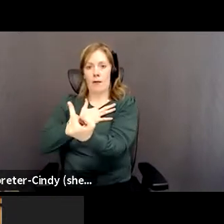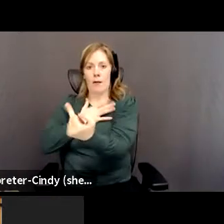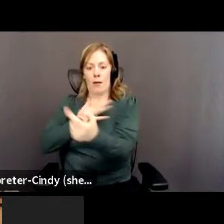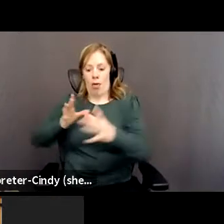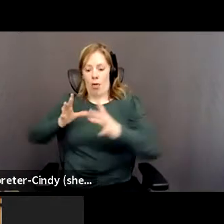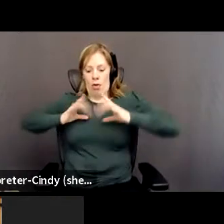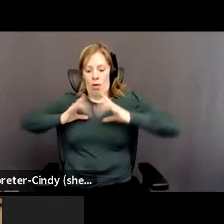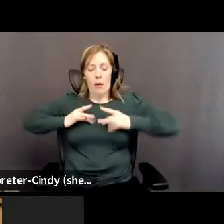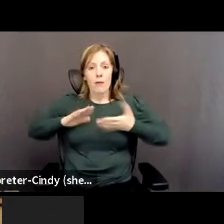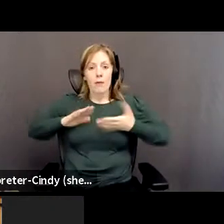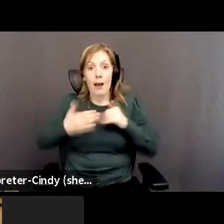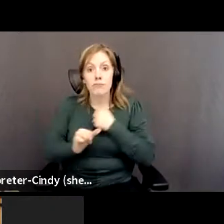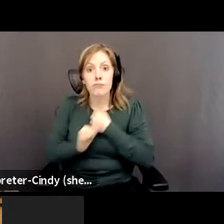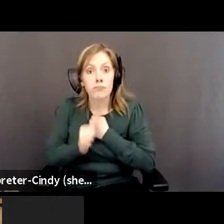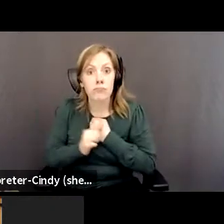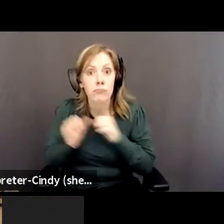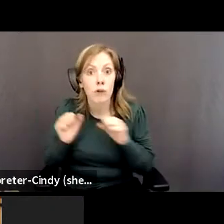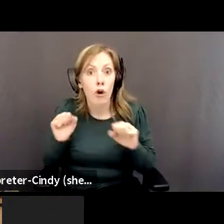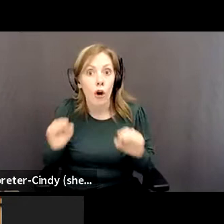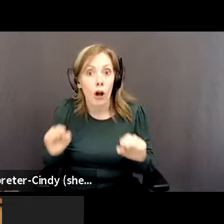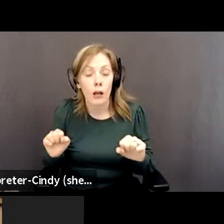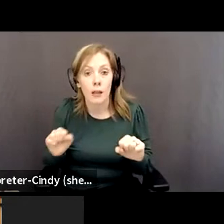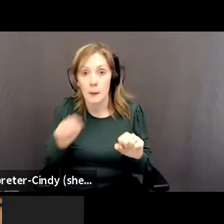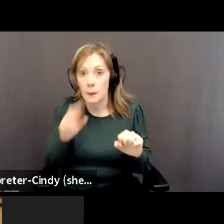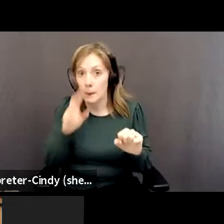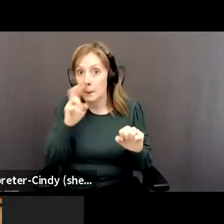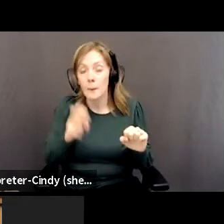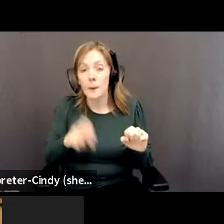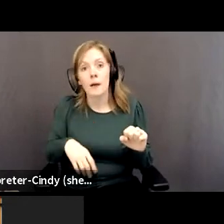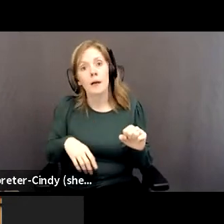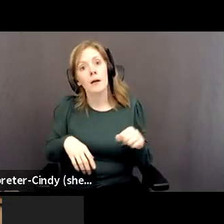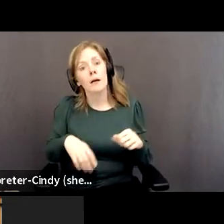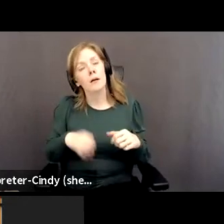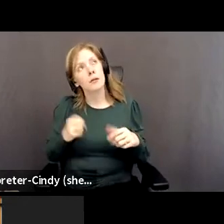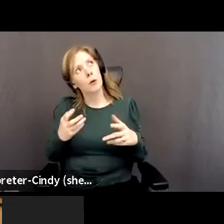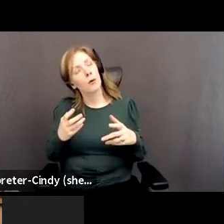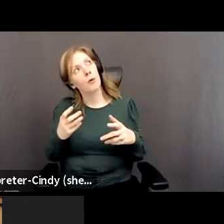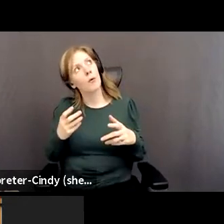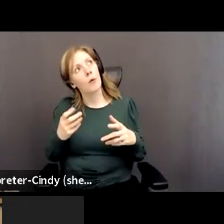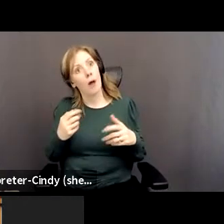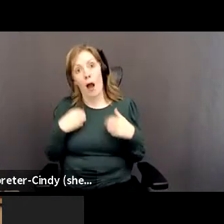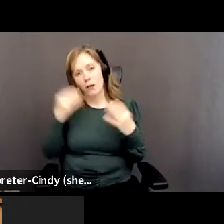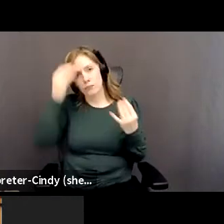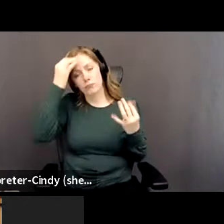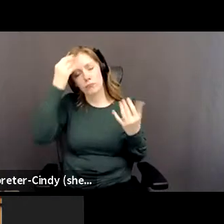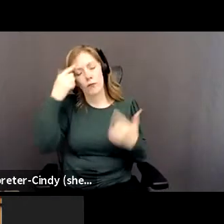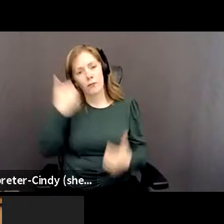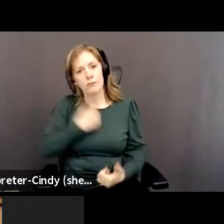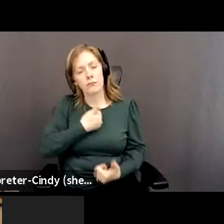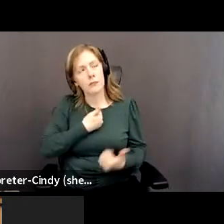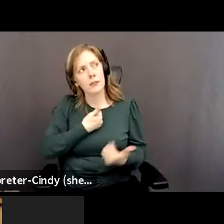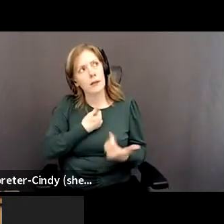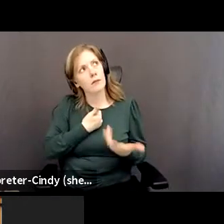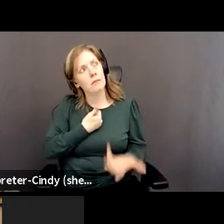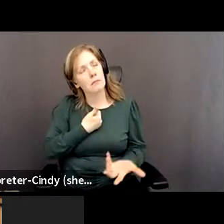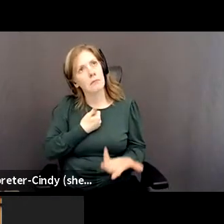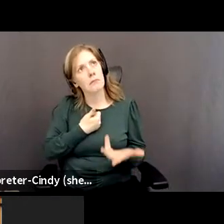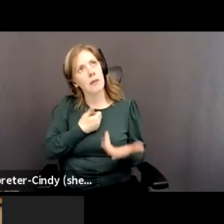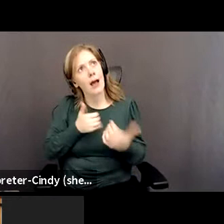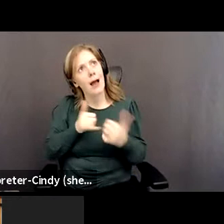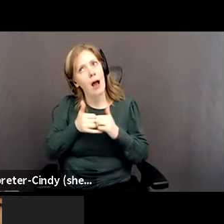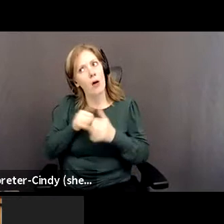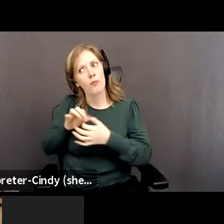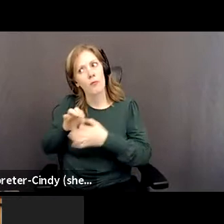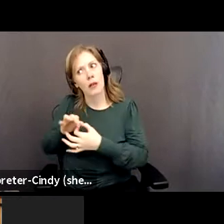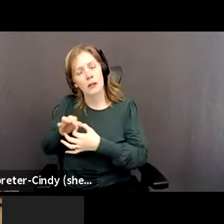those relationships? And I think for me, because I did interrogate myself on that question, and I thought about it a lot in terms of then of my